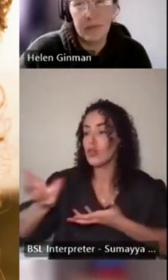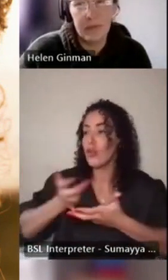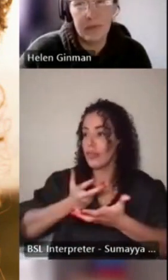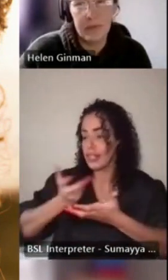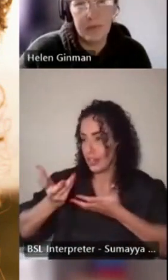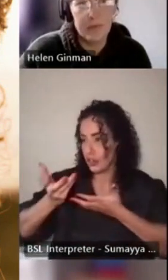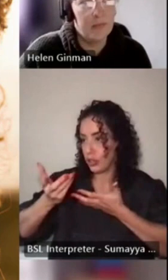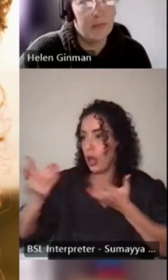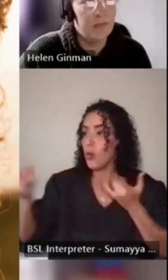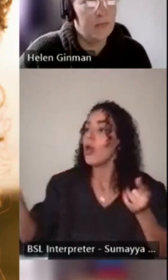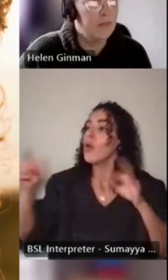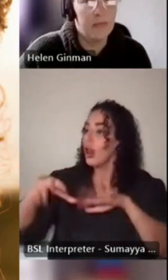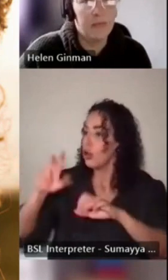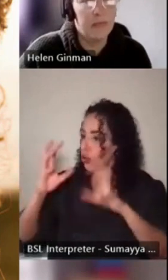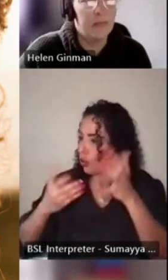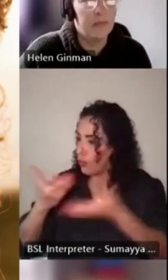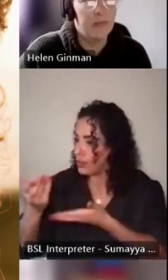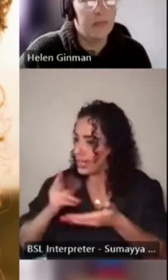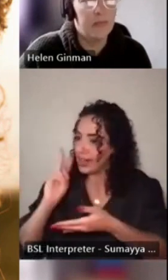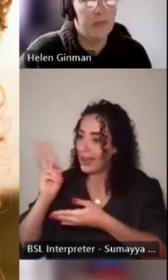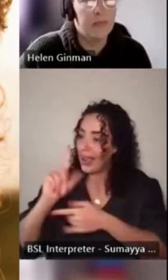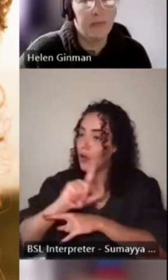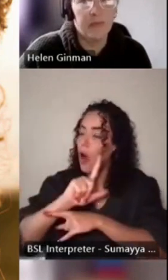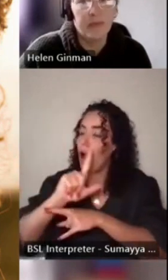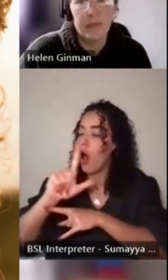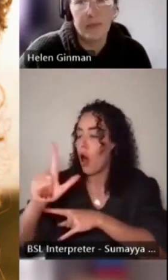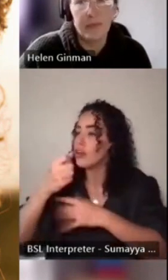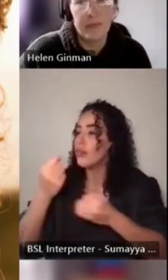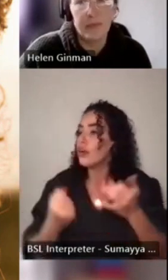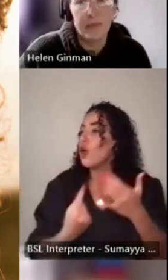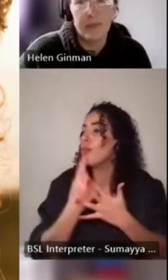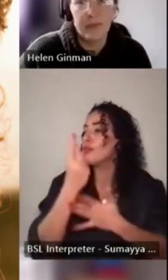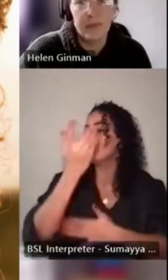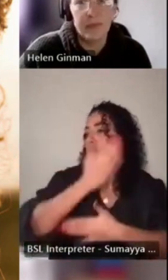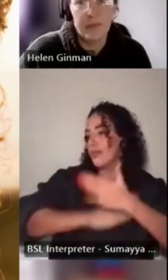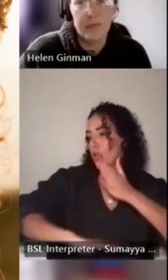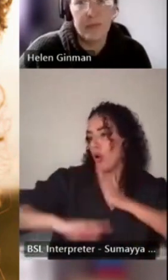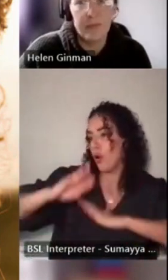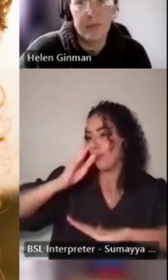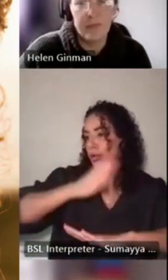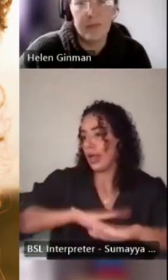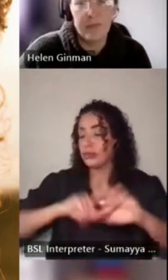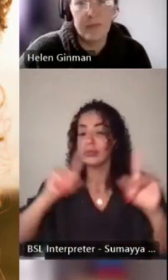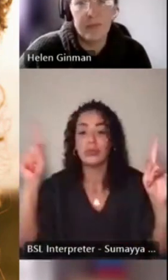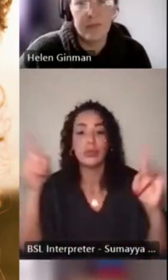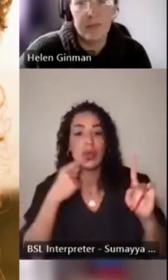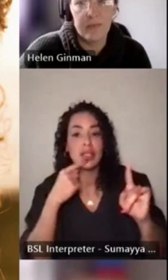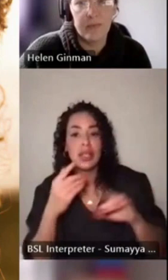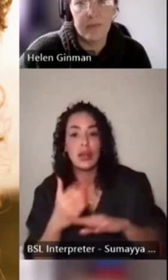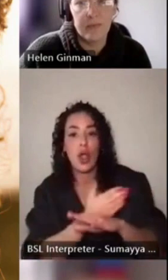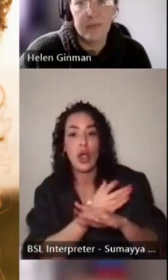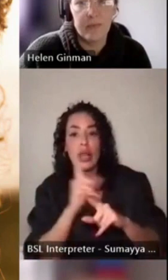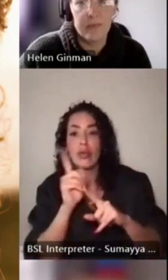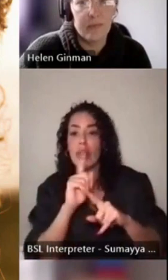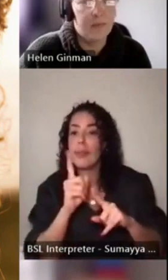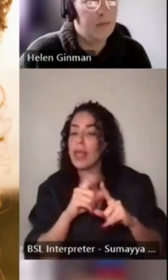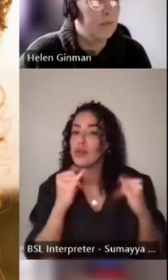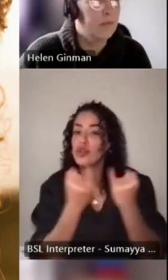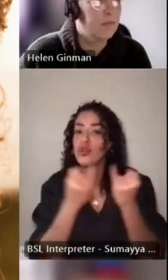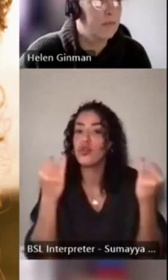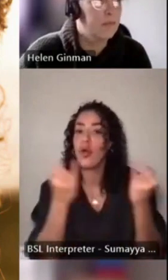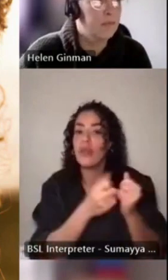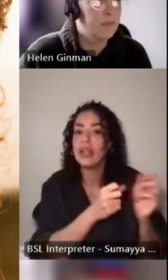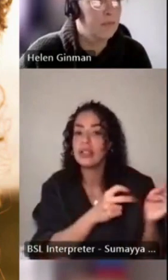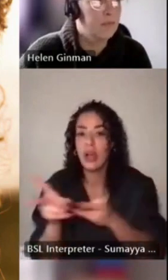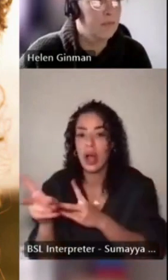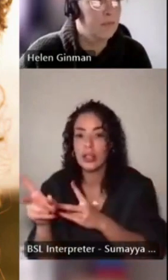had a chance to think about it and calm down. So as I said earlier, with different people's conflict styles, some people prefer to